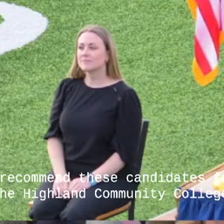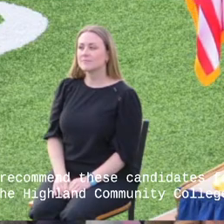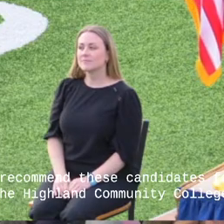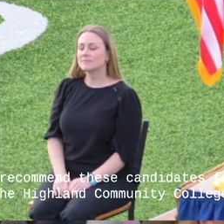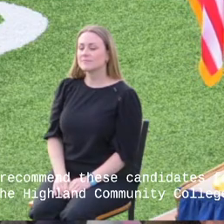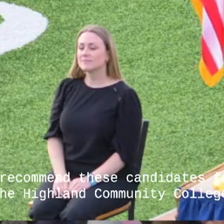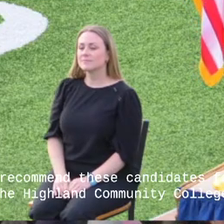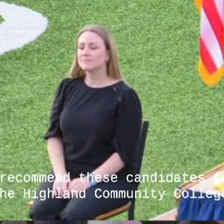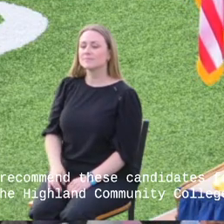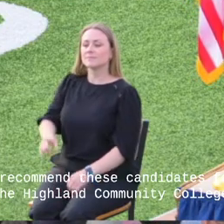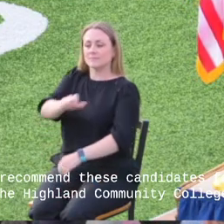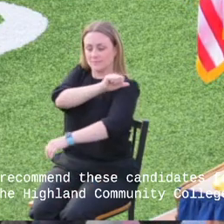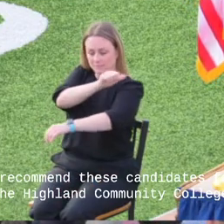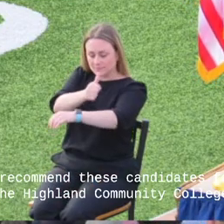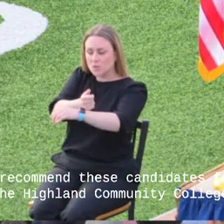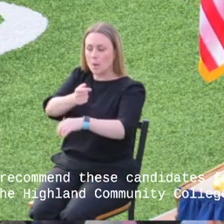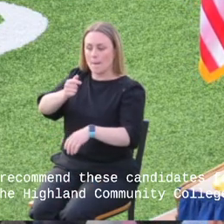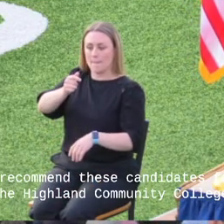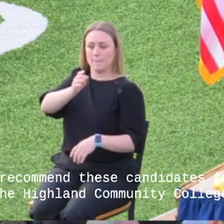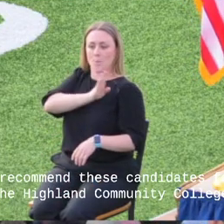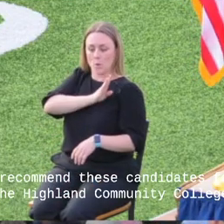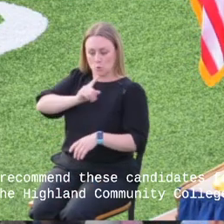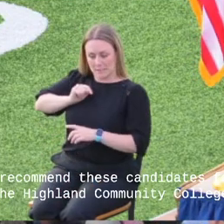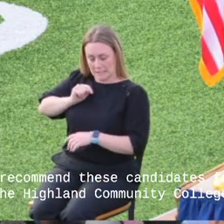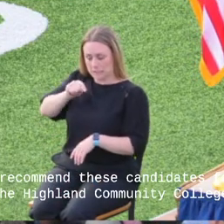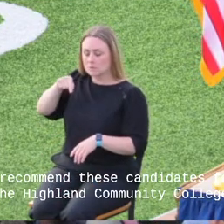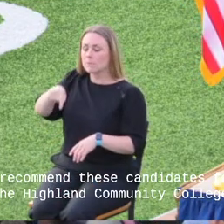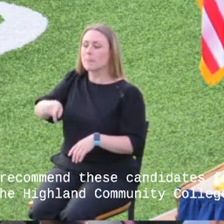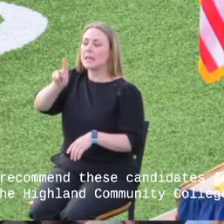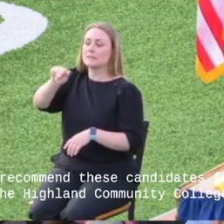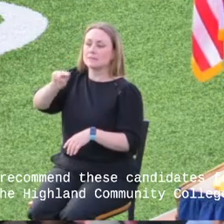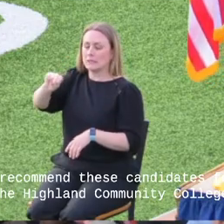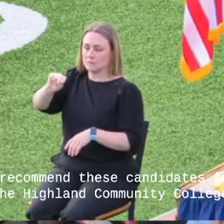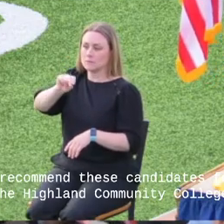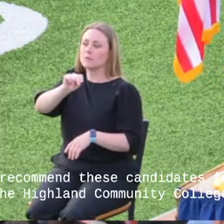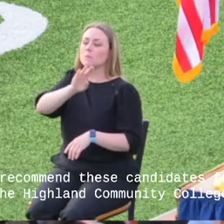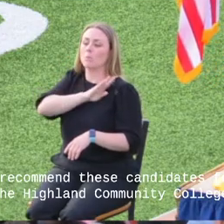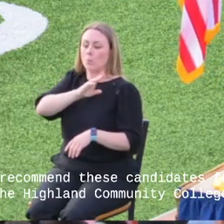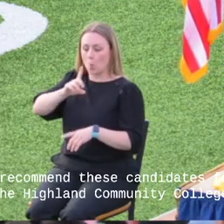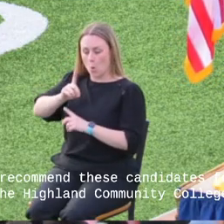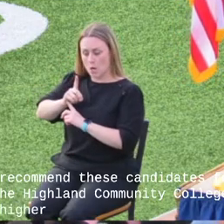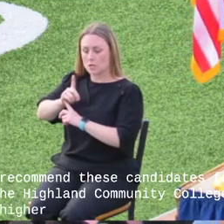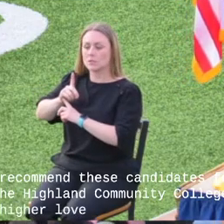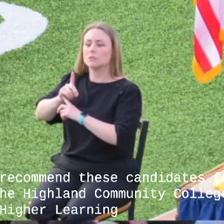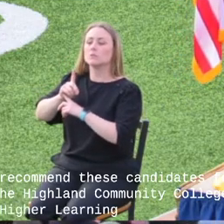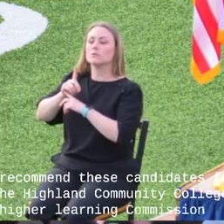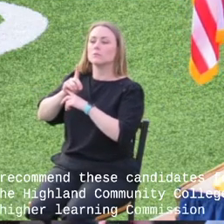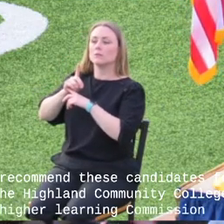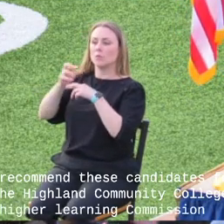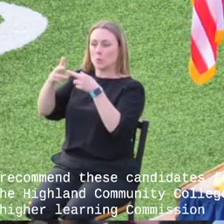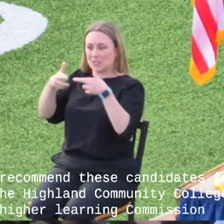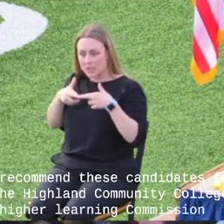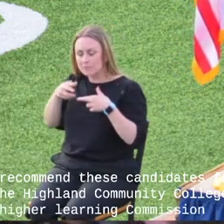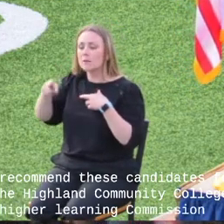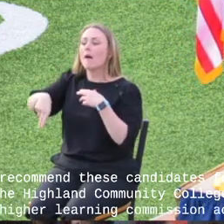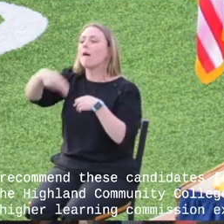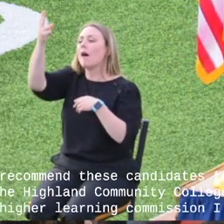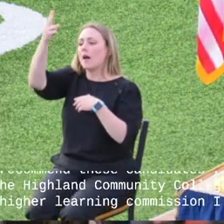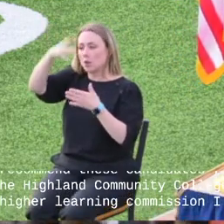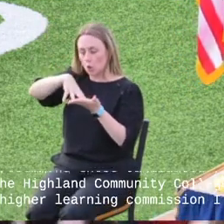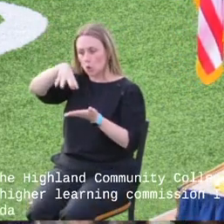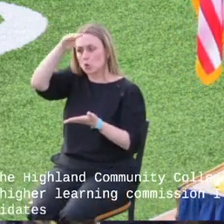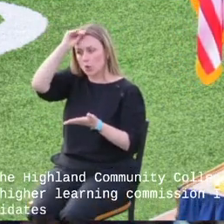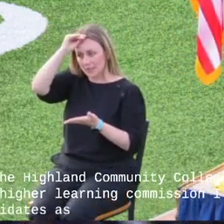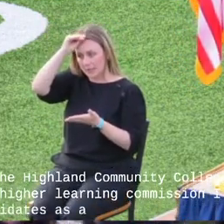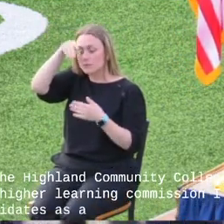As authorized by the Board of Trustees, the Kansas Board of Regents, and the Higher Learning Commission, I accept the